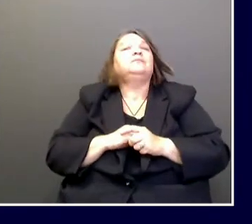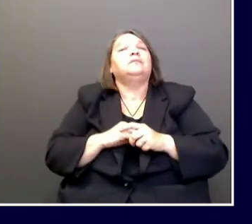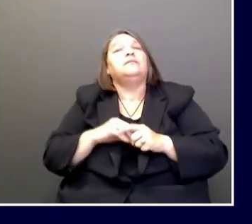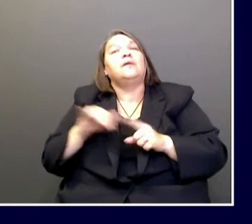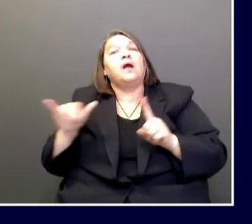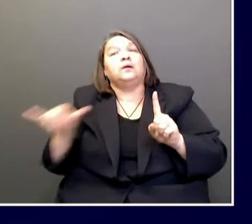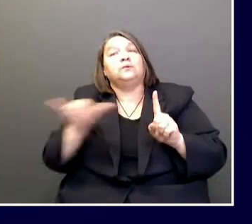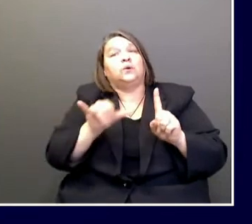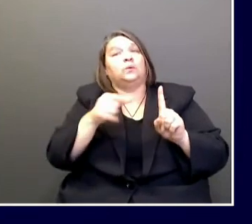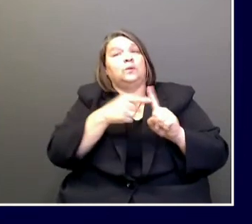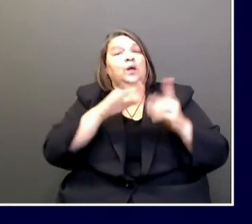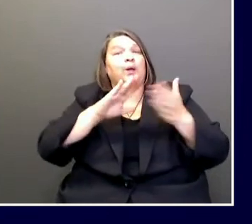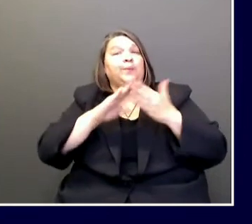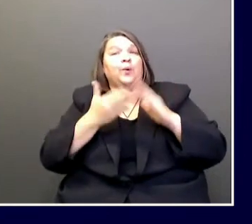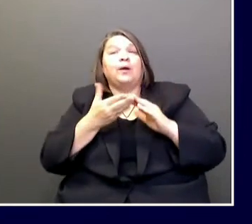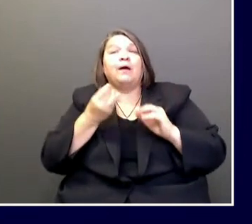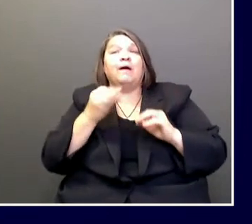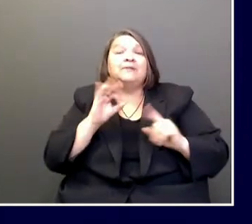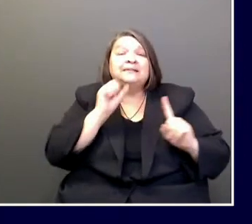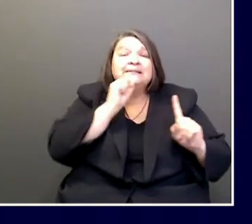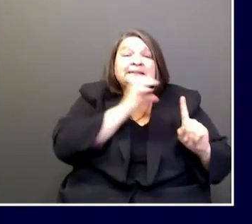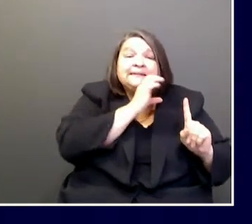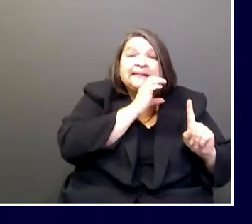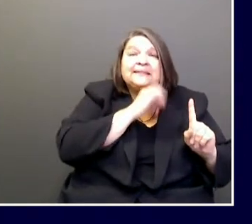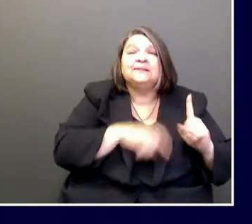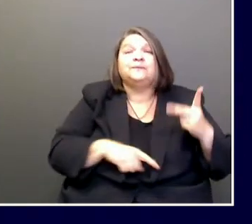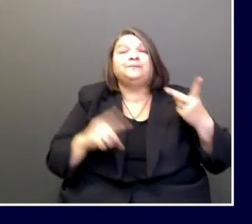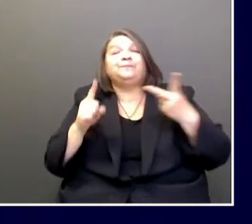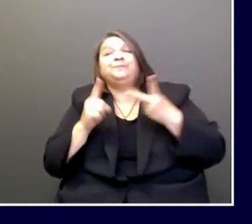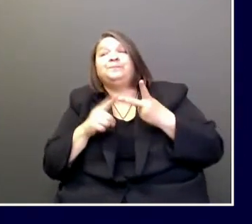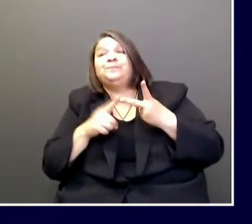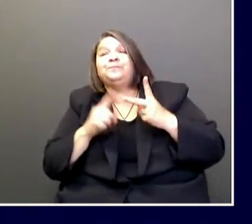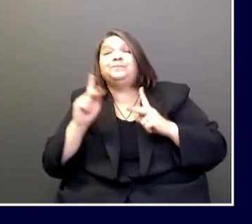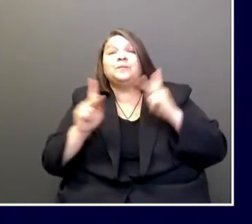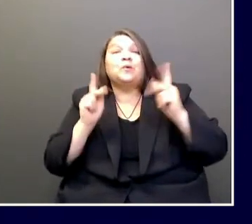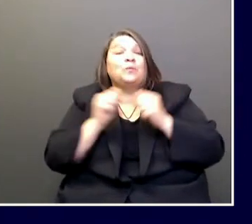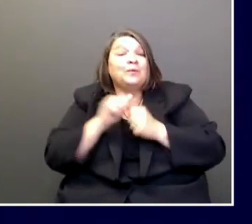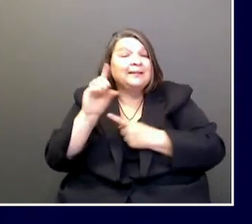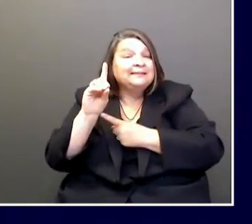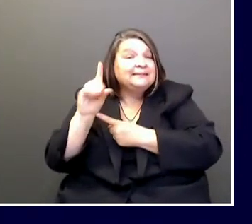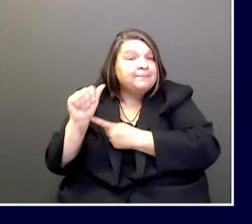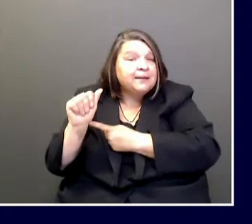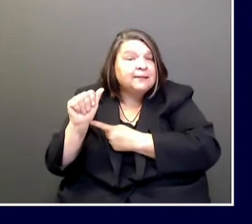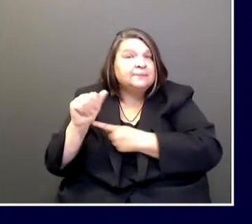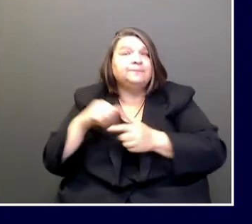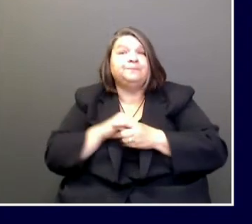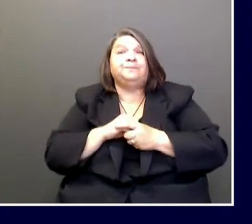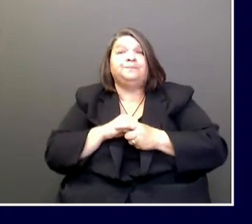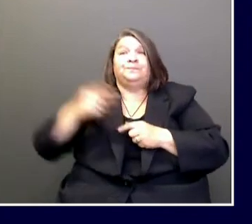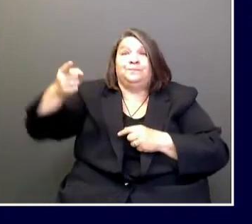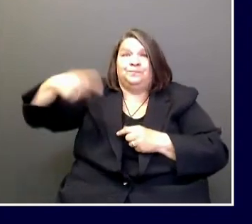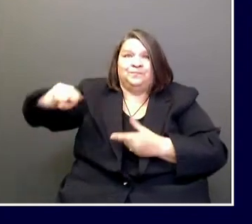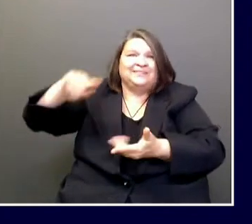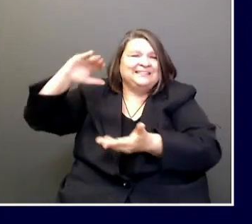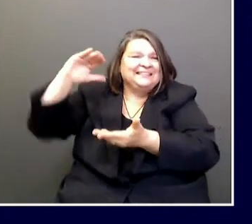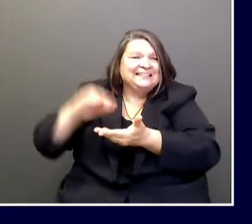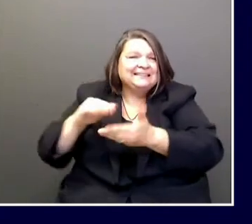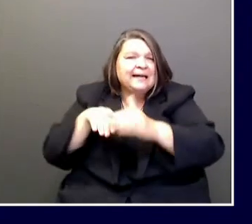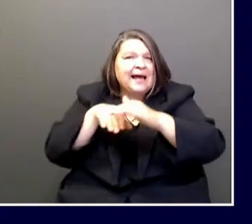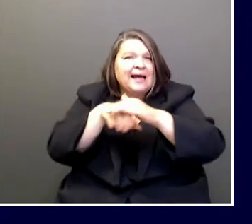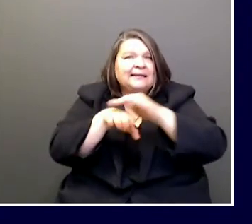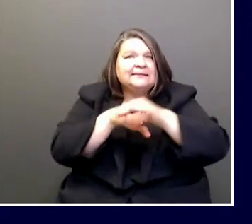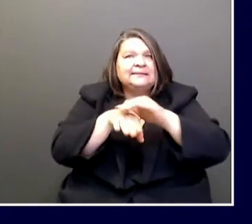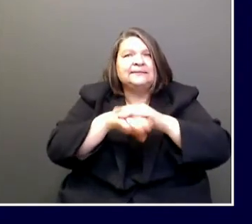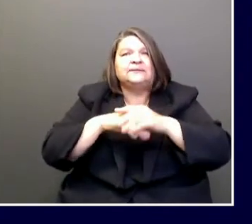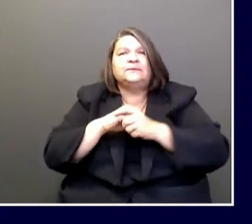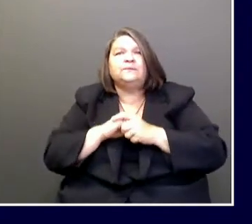people to find out, are there people who might have struggled to get a vaccine? How do we move vaccine to those folks? We continue to